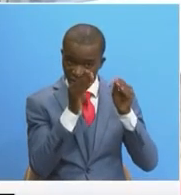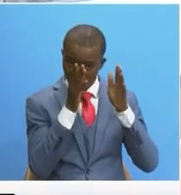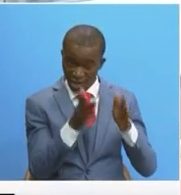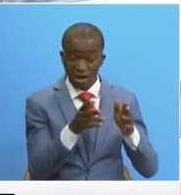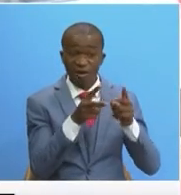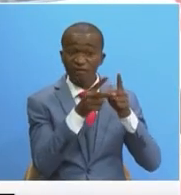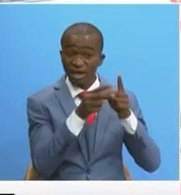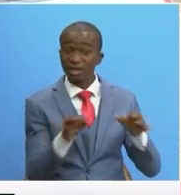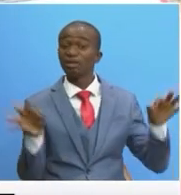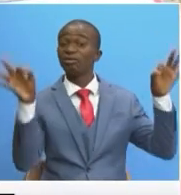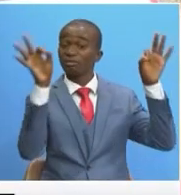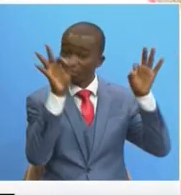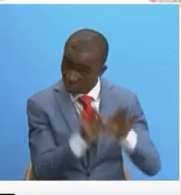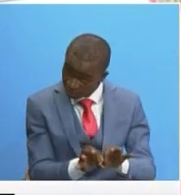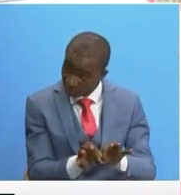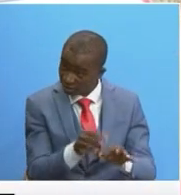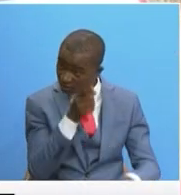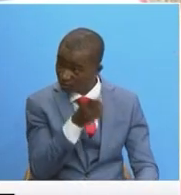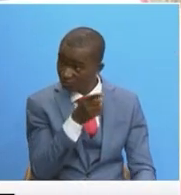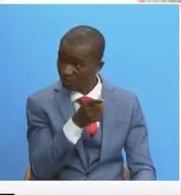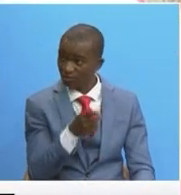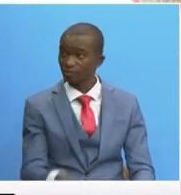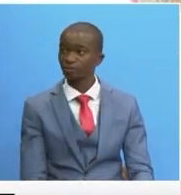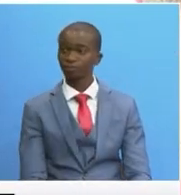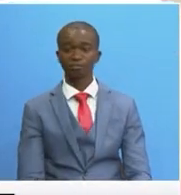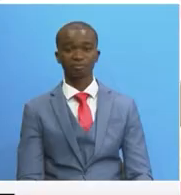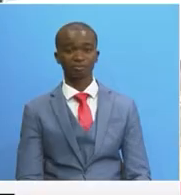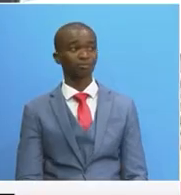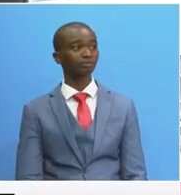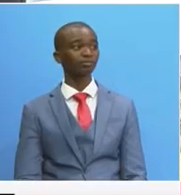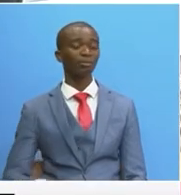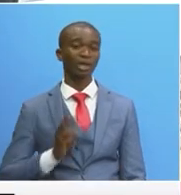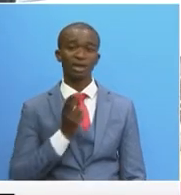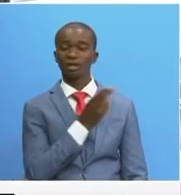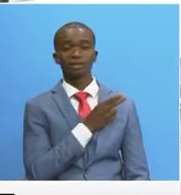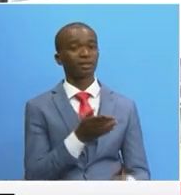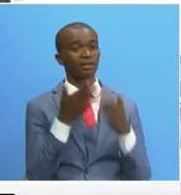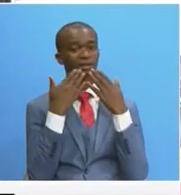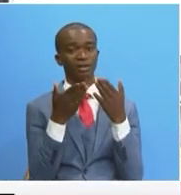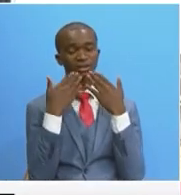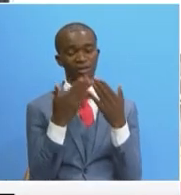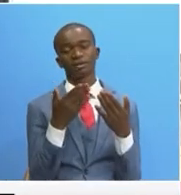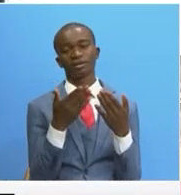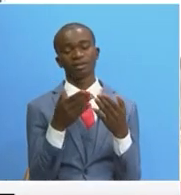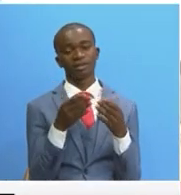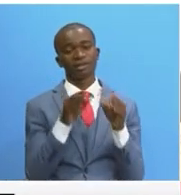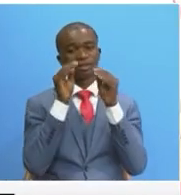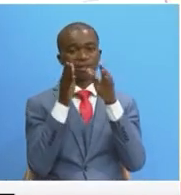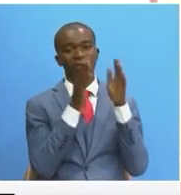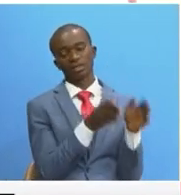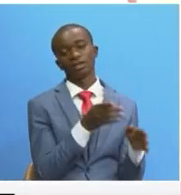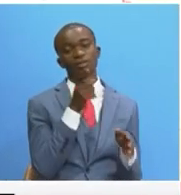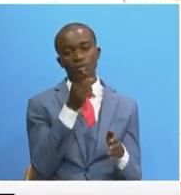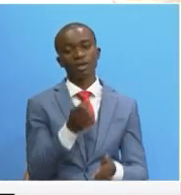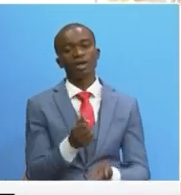just want you, and you know, you've also helped a lot in shaping the economy of this country because of the people that